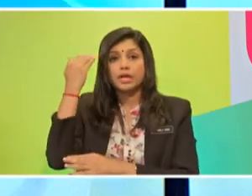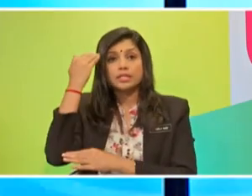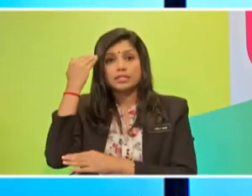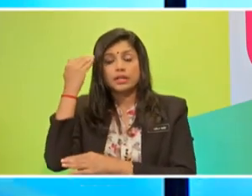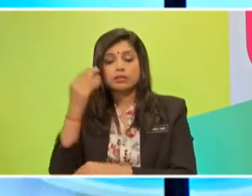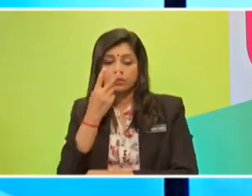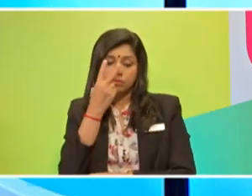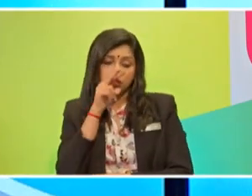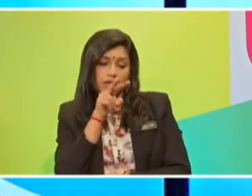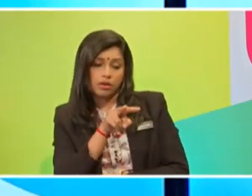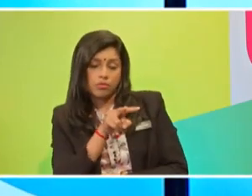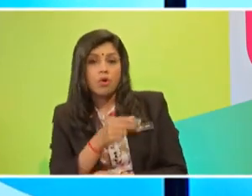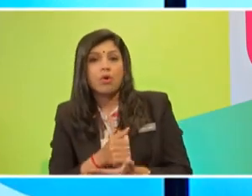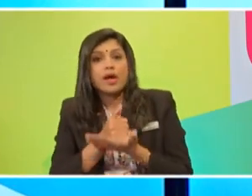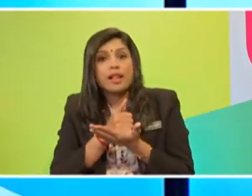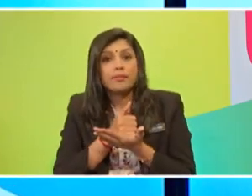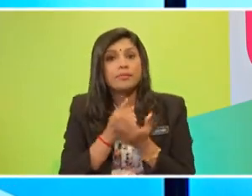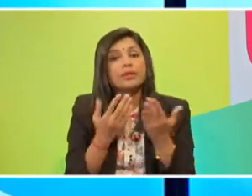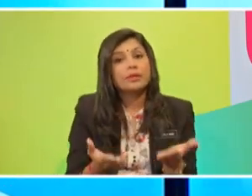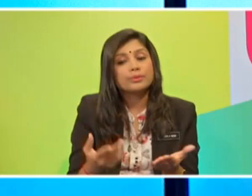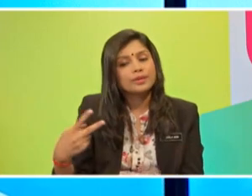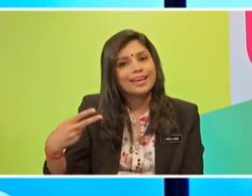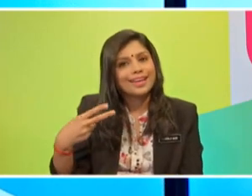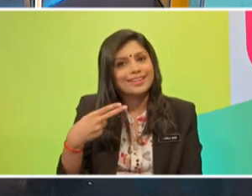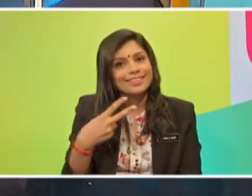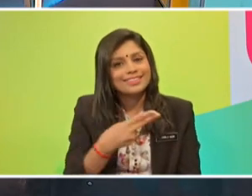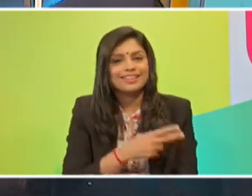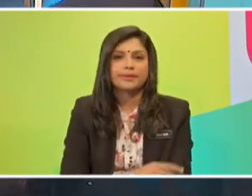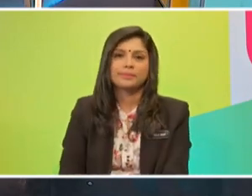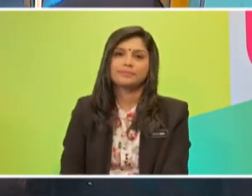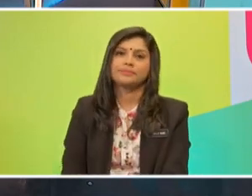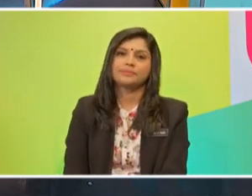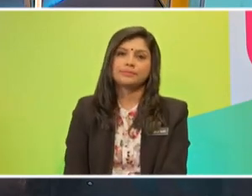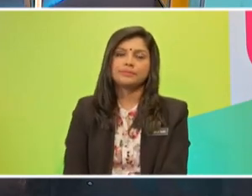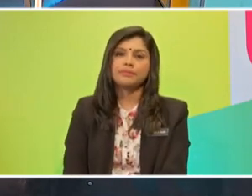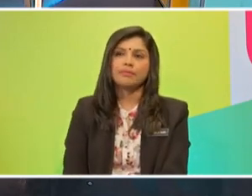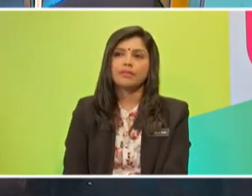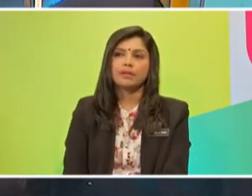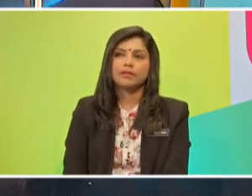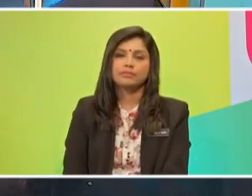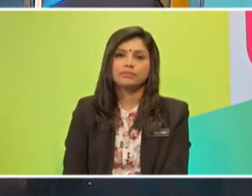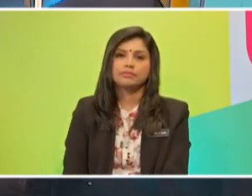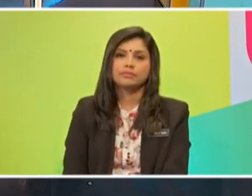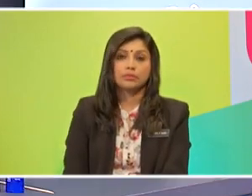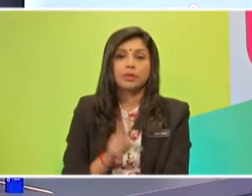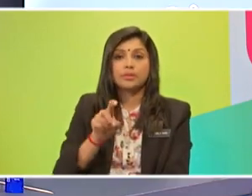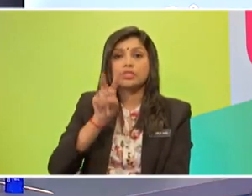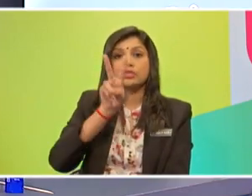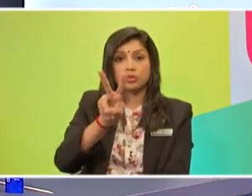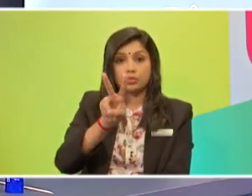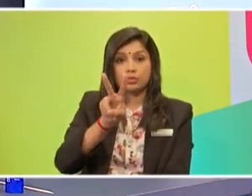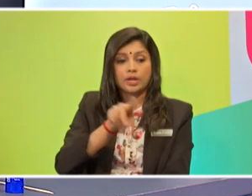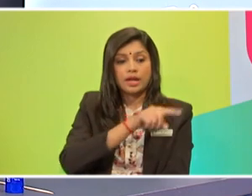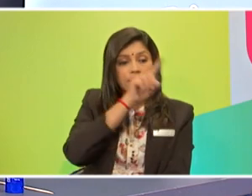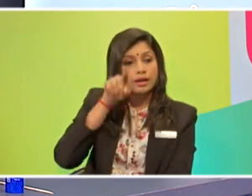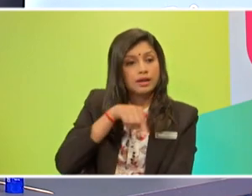to help you cut so that you don't hurt yourself, okay? All right. Yes, Sean. So you have to cut two pieces of